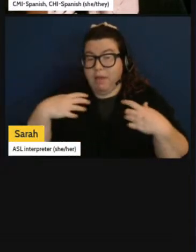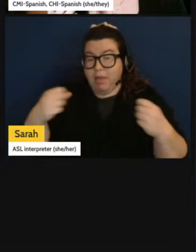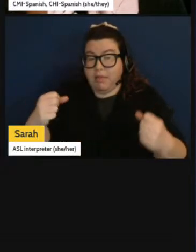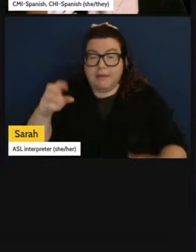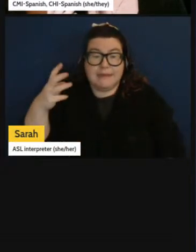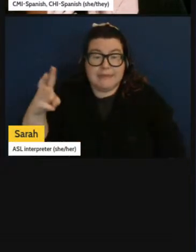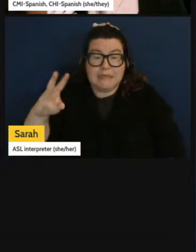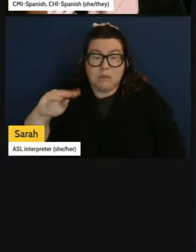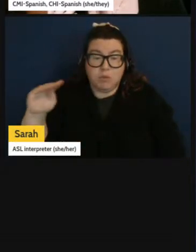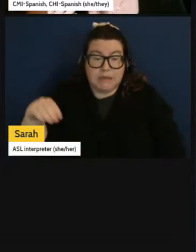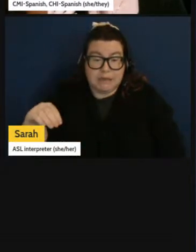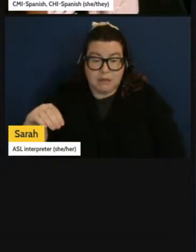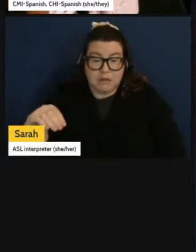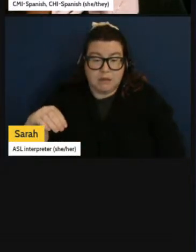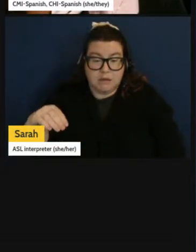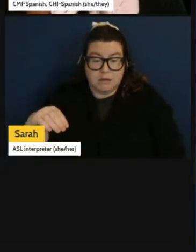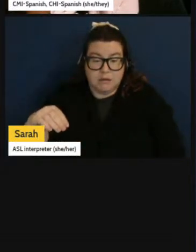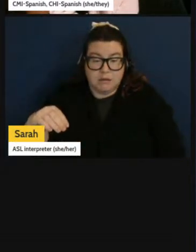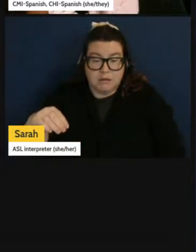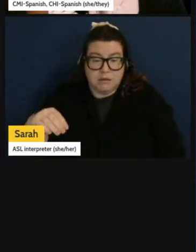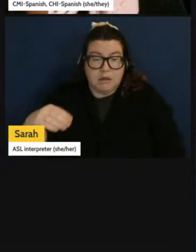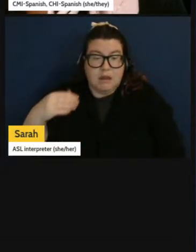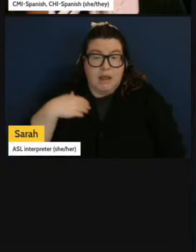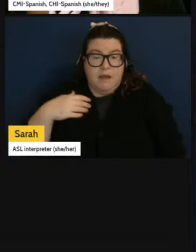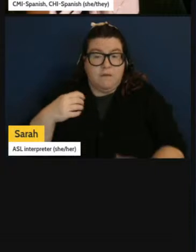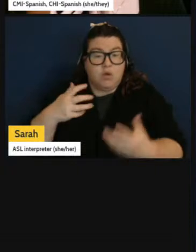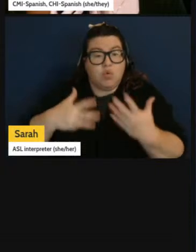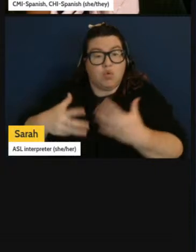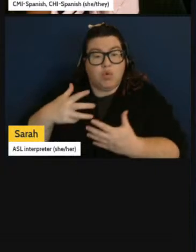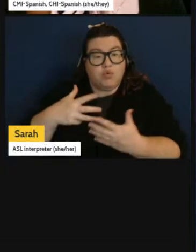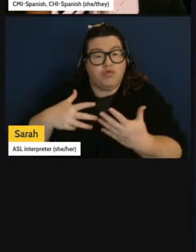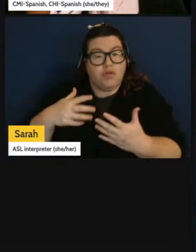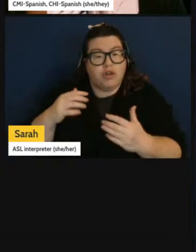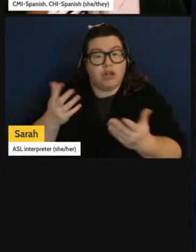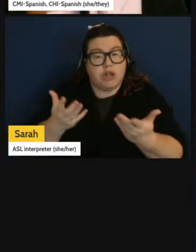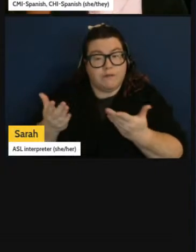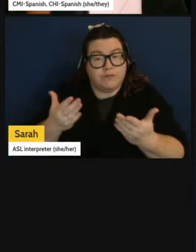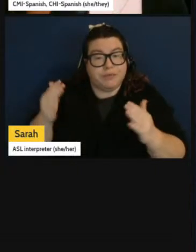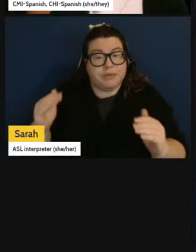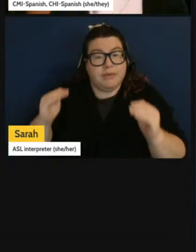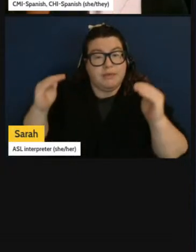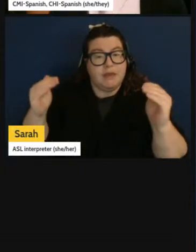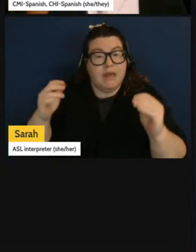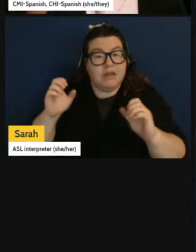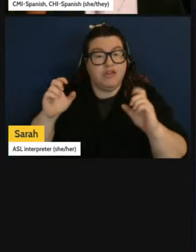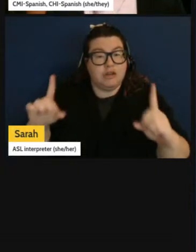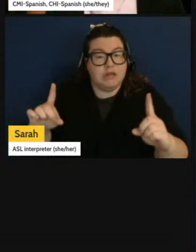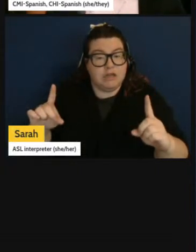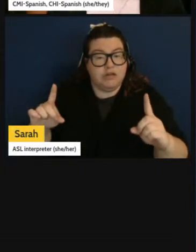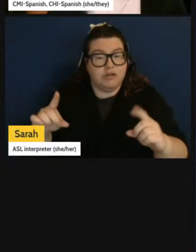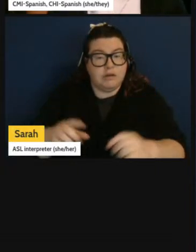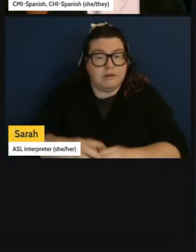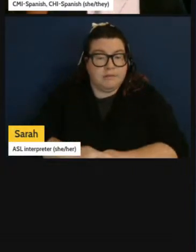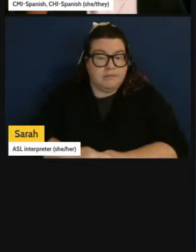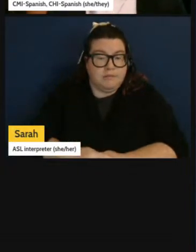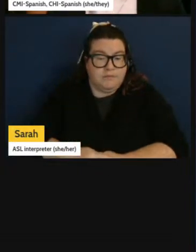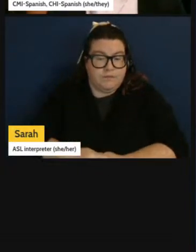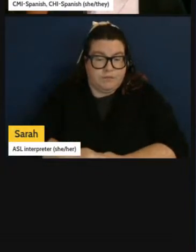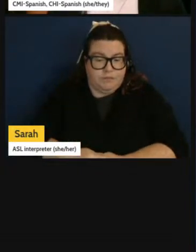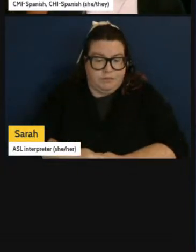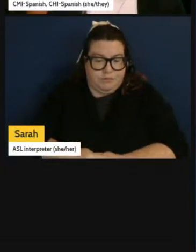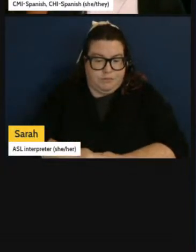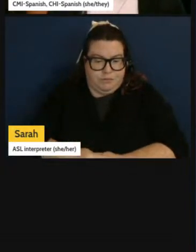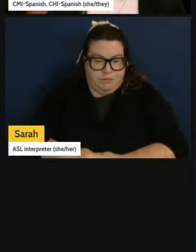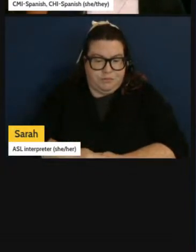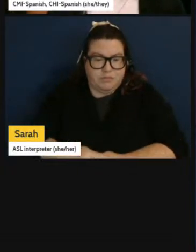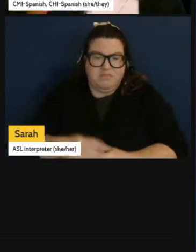16%. And then we have social services and higher education in like a close third, kind of tied for a